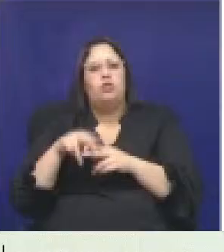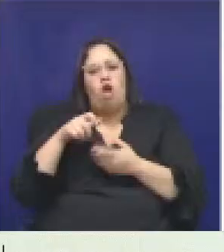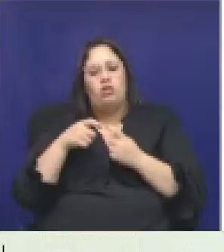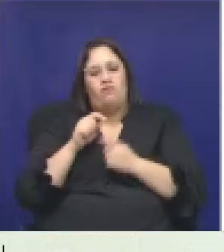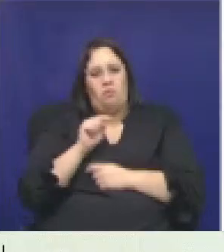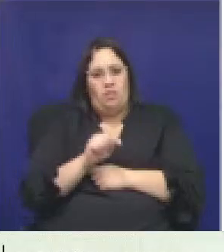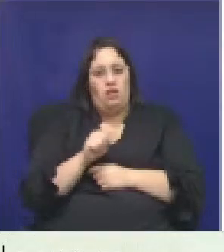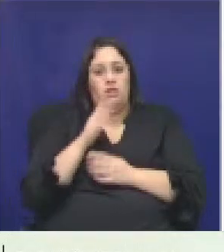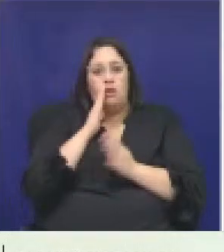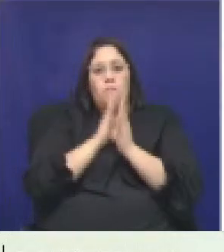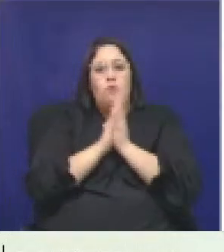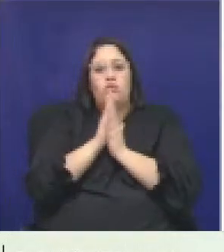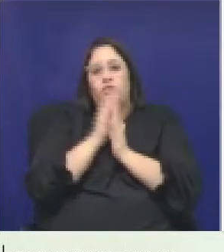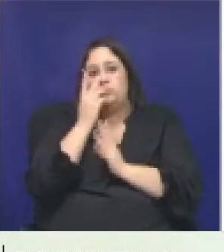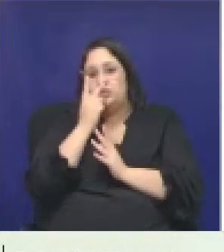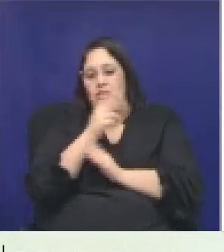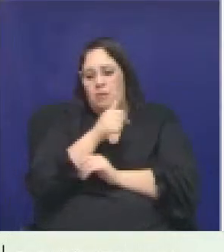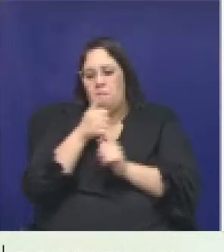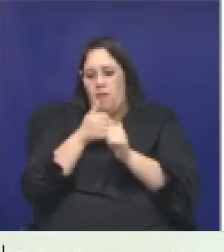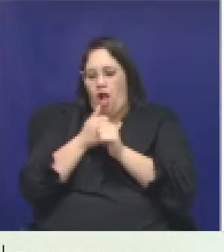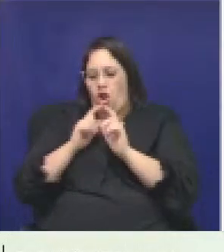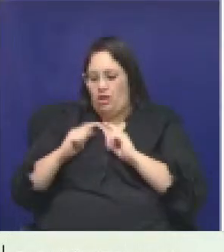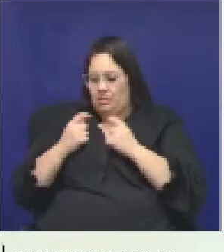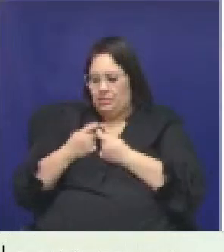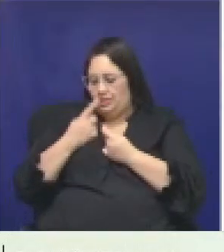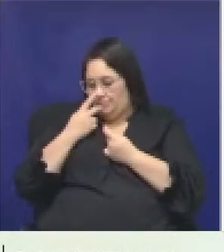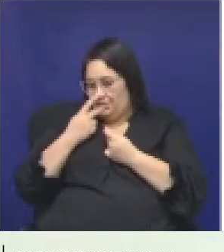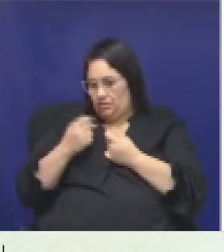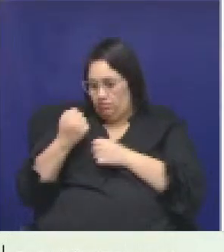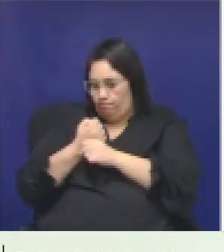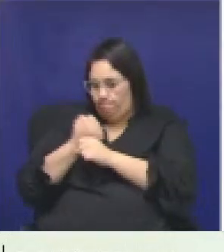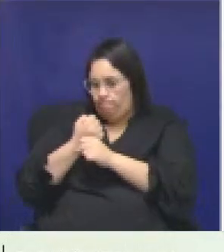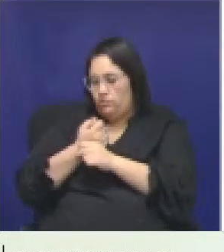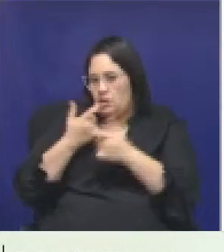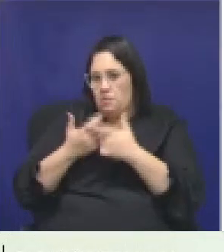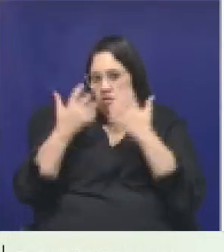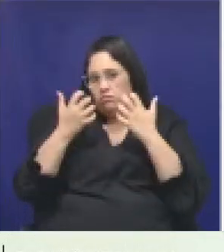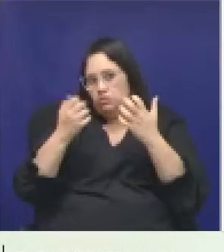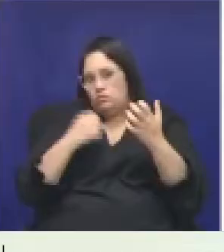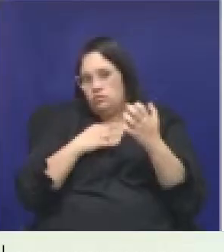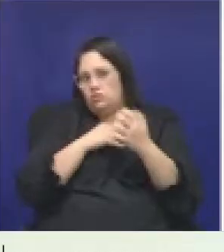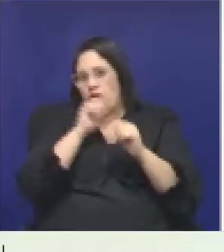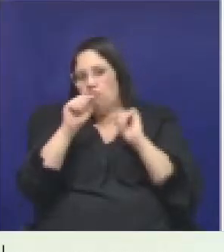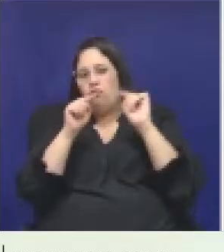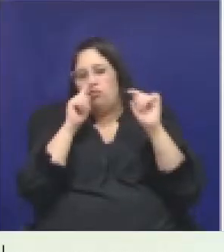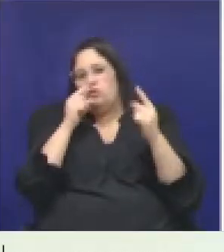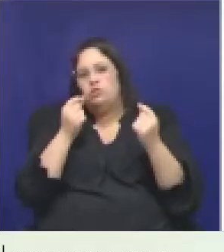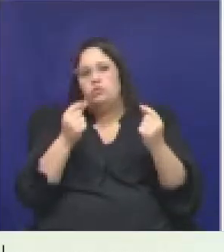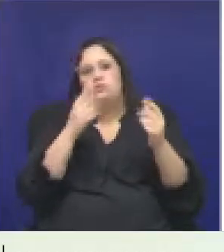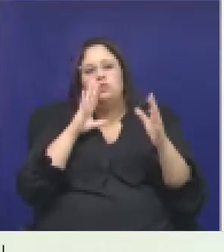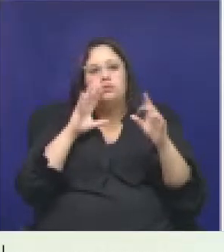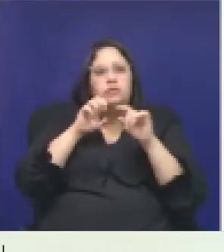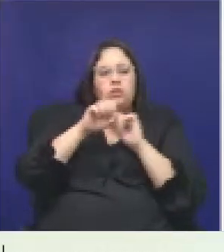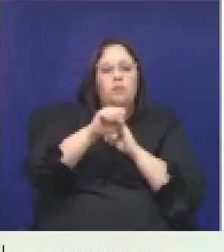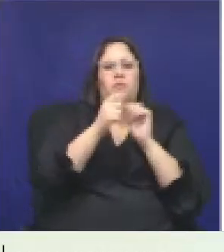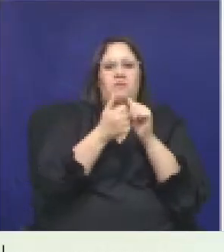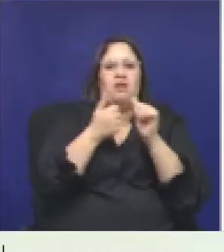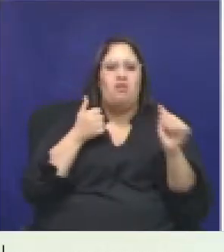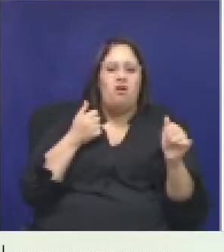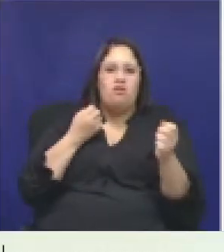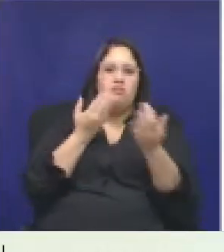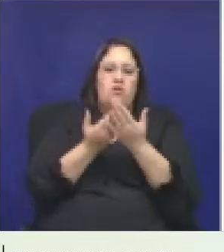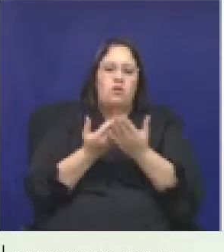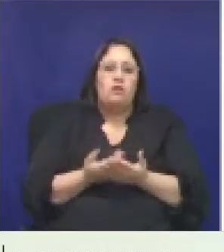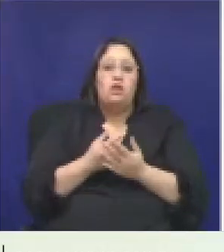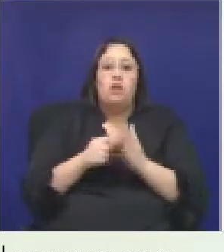is motivating to watch the backlog decrease and to see a huge auditorium full of staff attacking these backlogs. It is an important